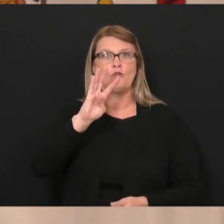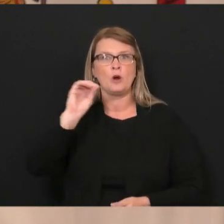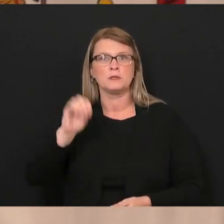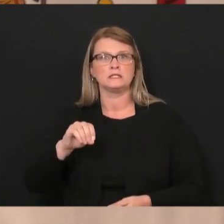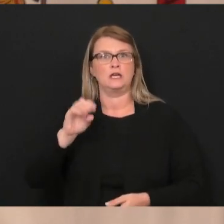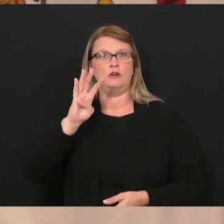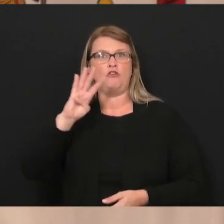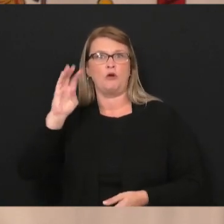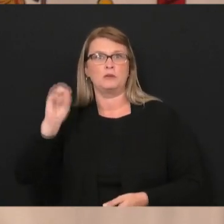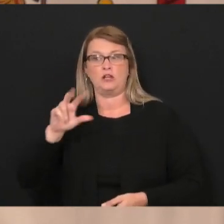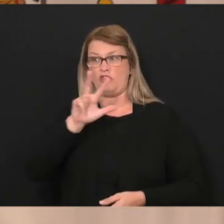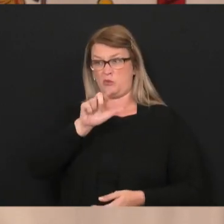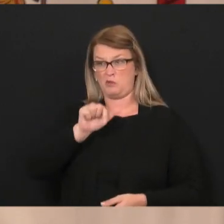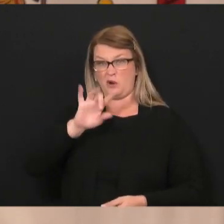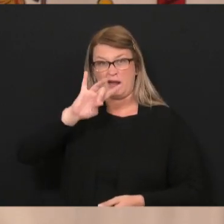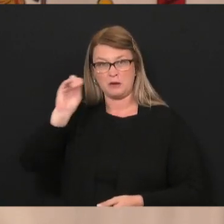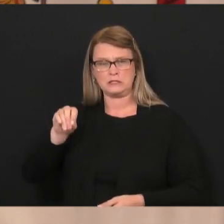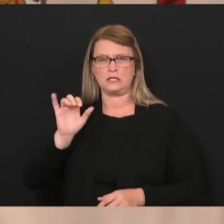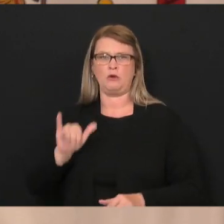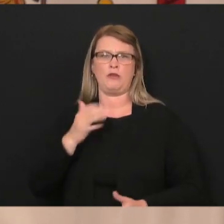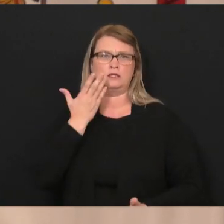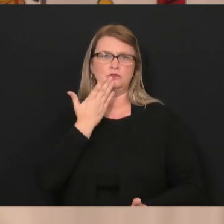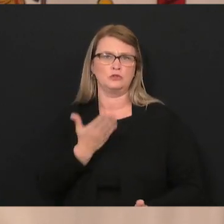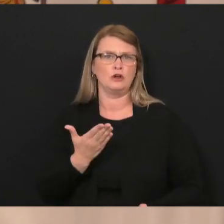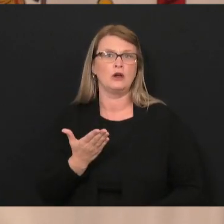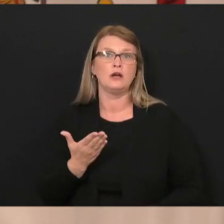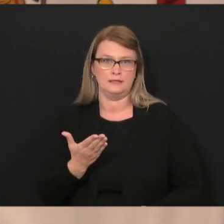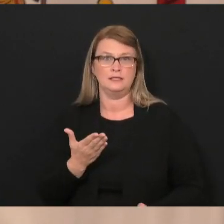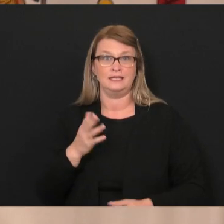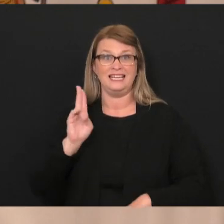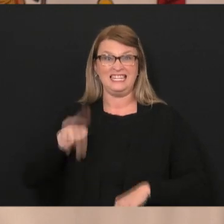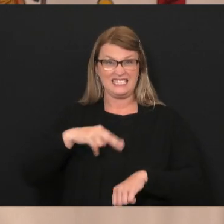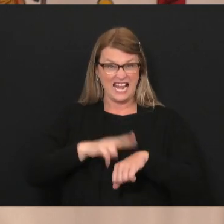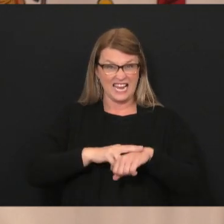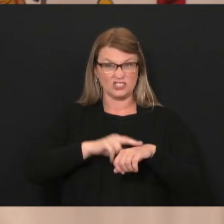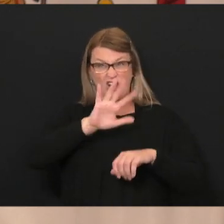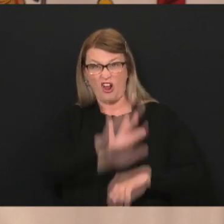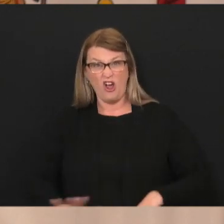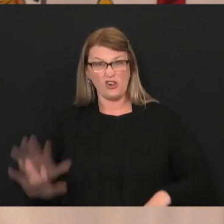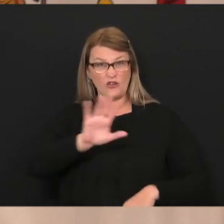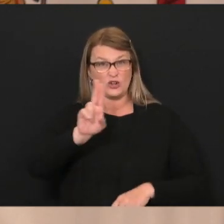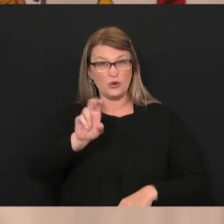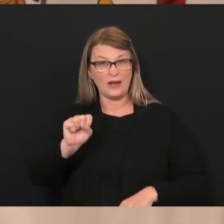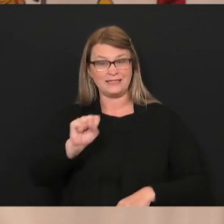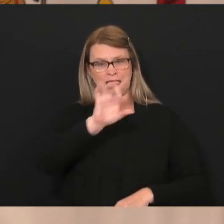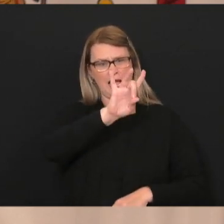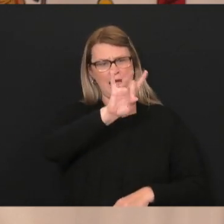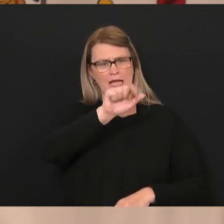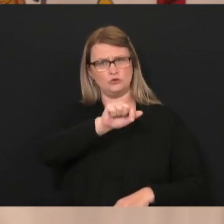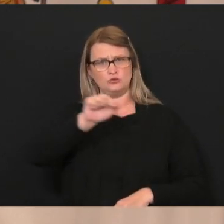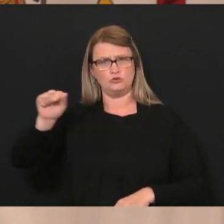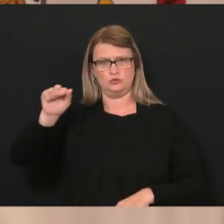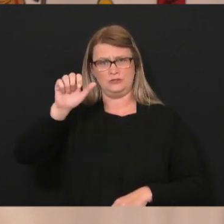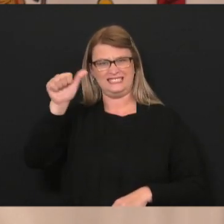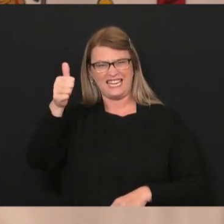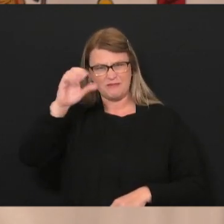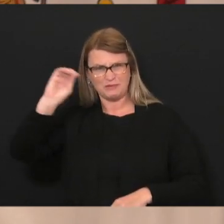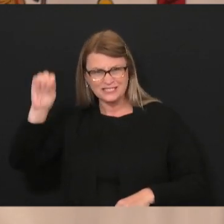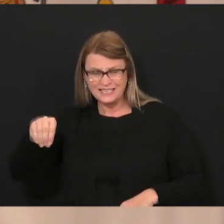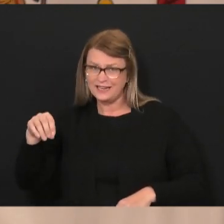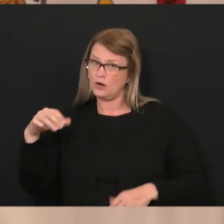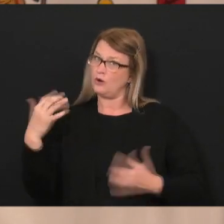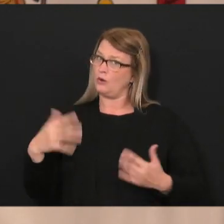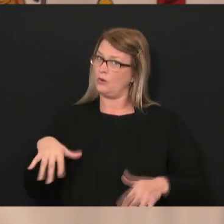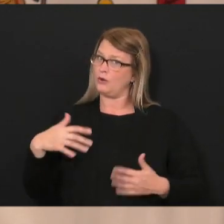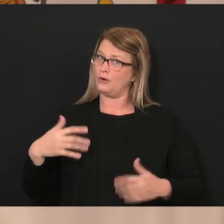3.8% now. Now, the nation is kicking out 8 to 10%, and some way, somehow, they're